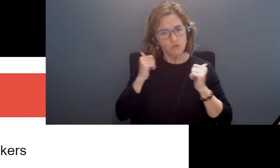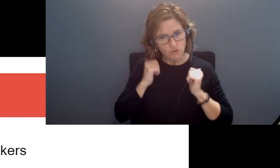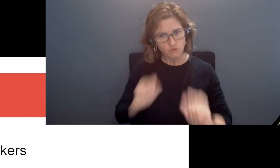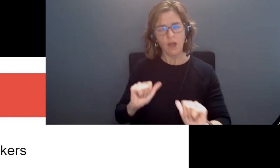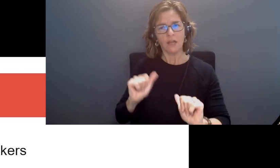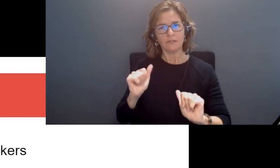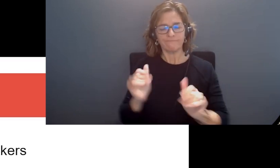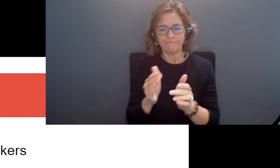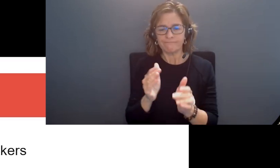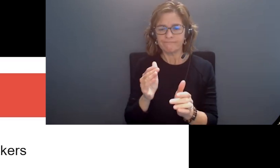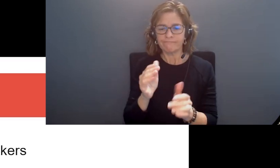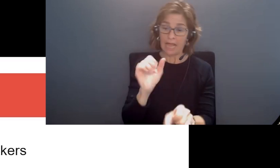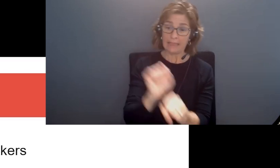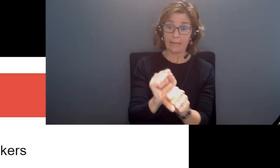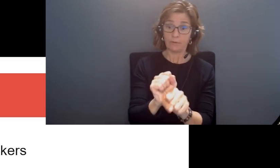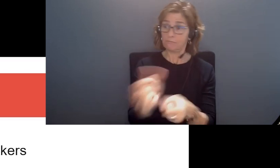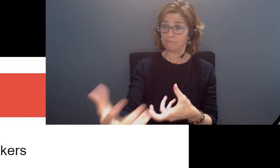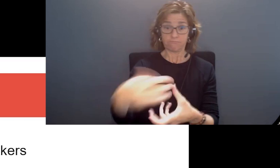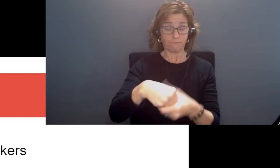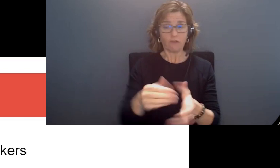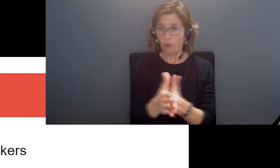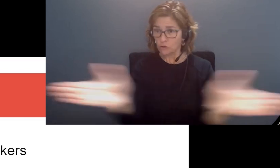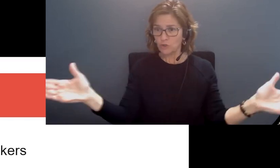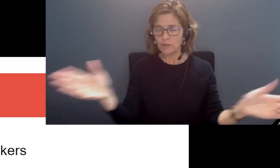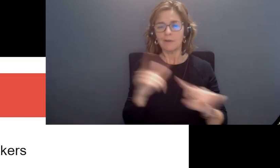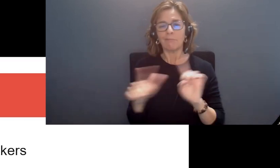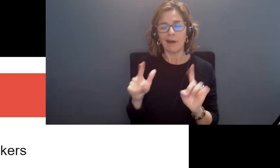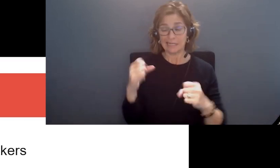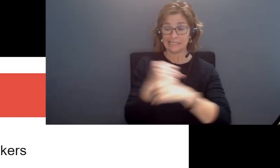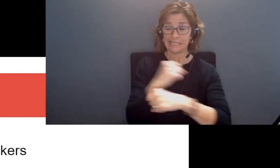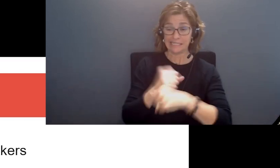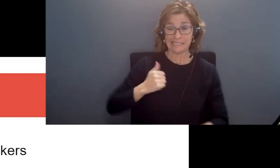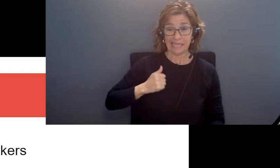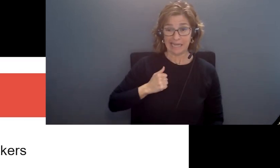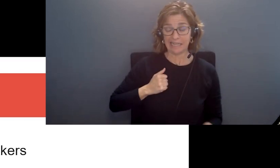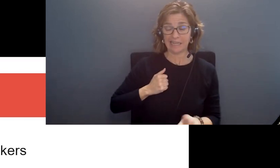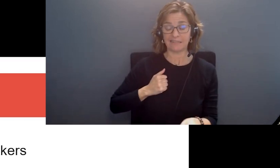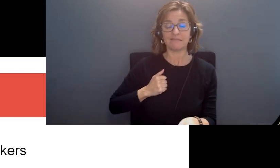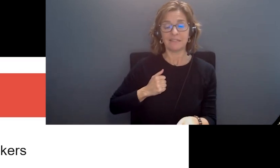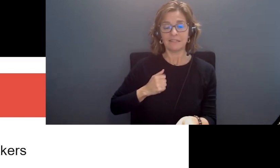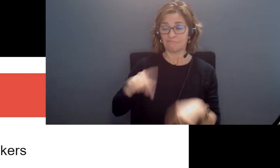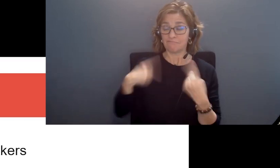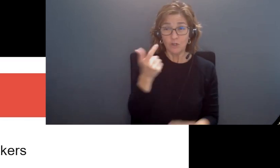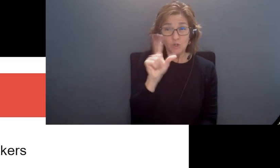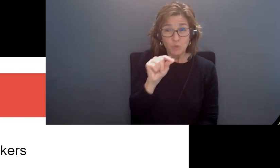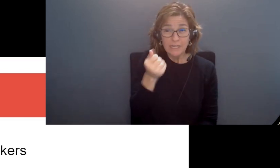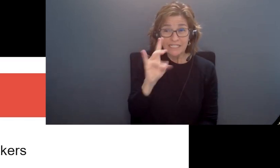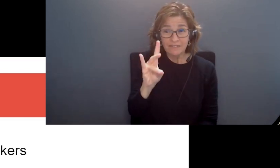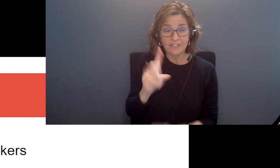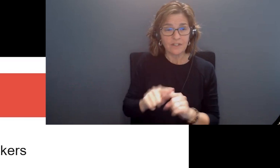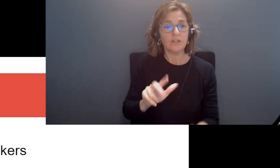reports that as recently as 2017, 3.7 million working age